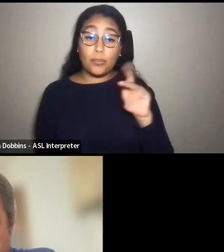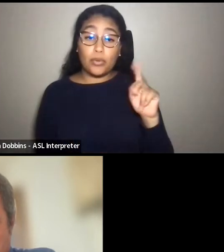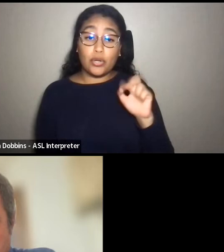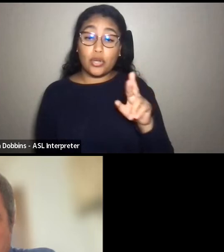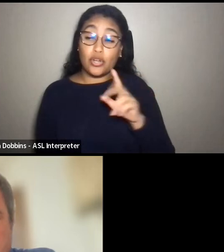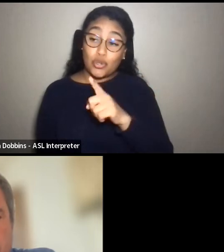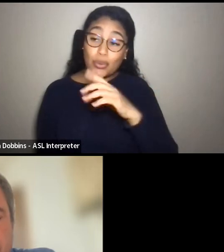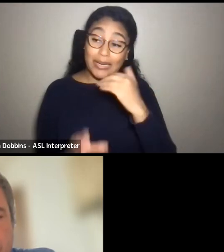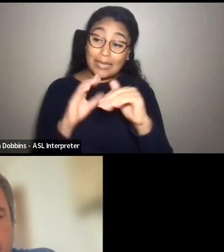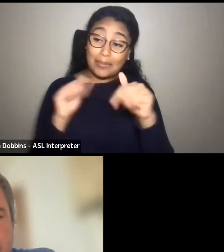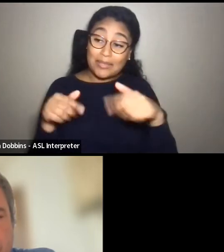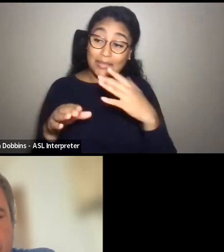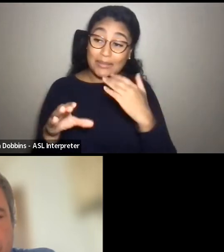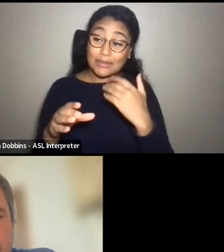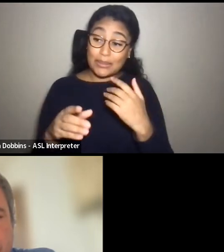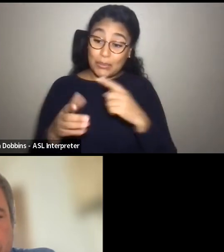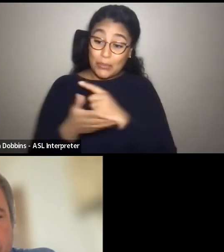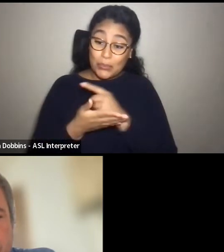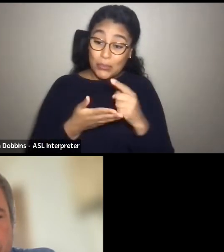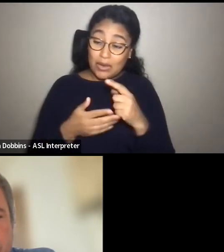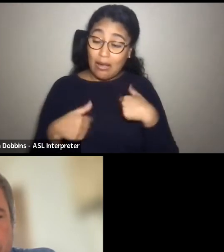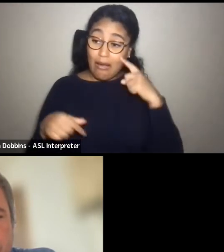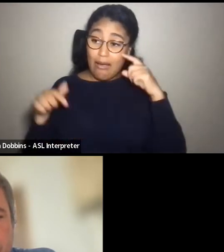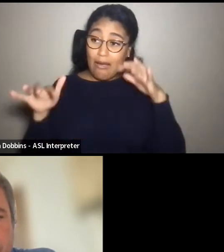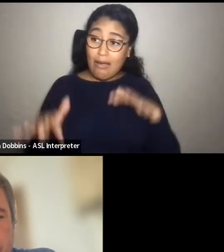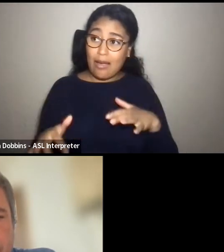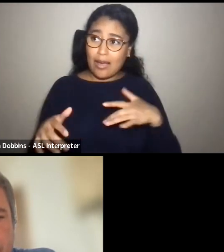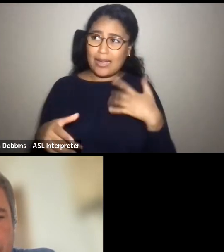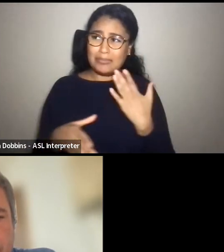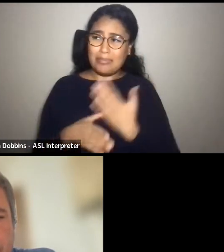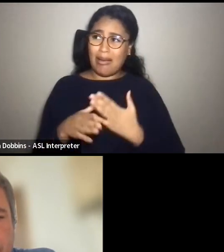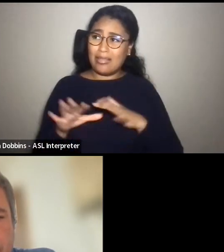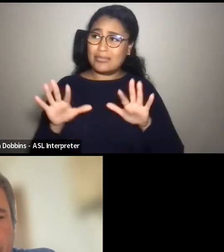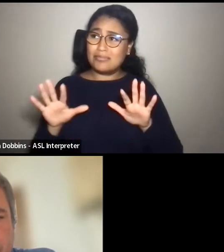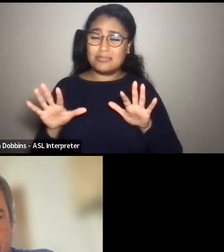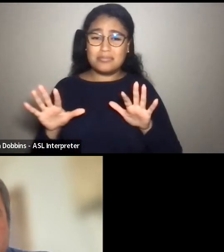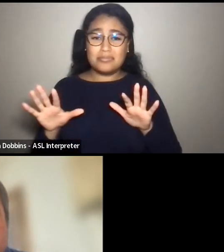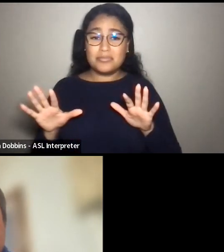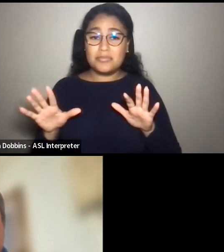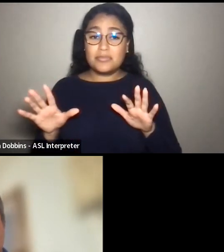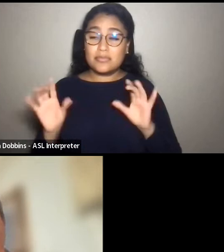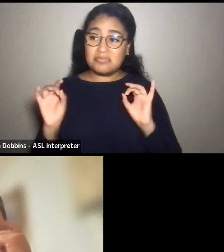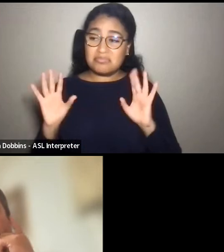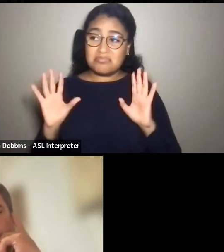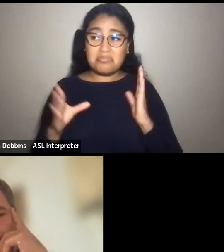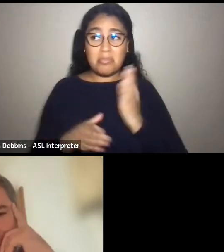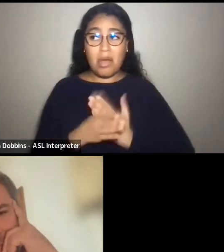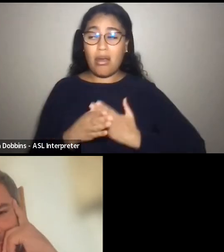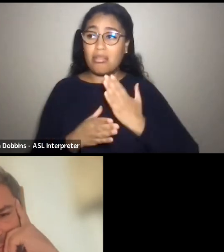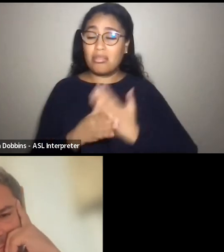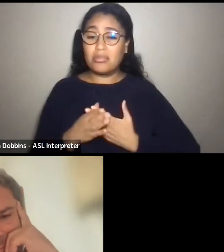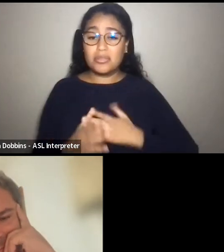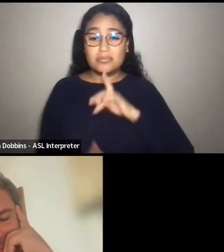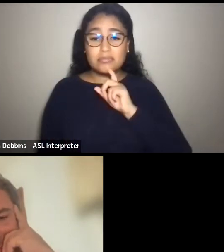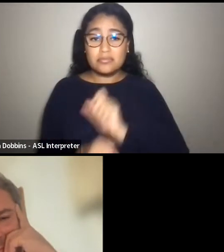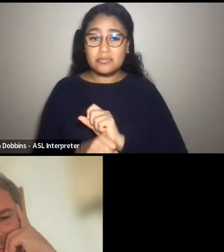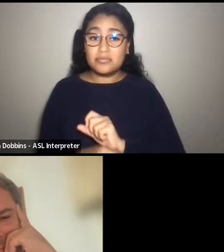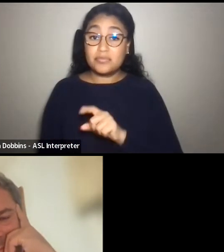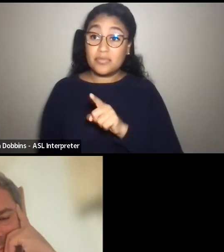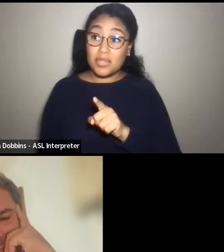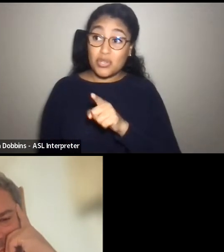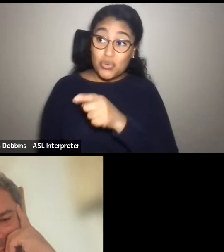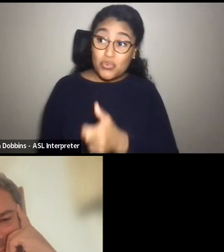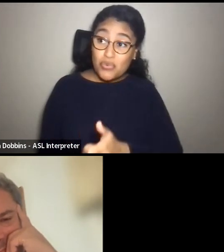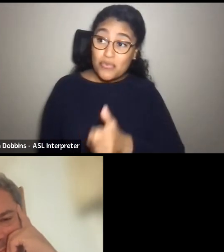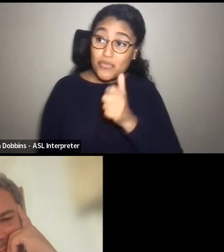your emails this week left me shocked and disturbed, terribly disturbed. When we